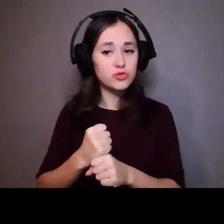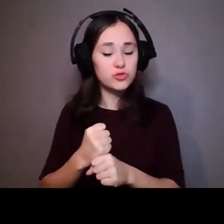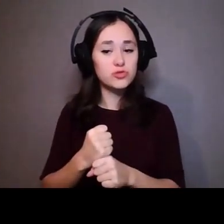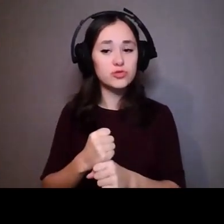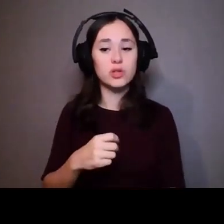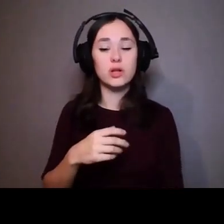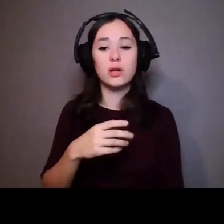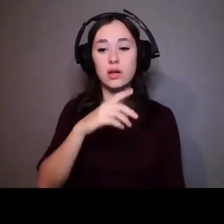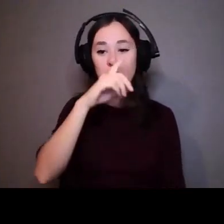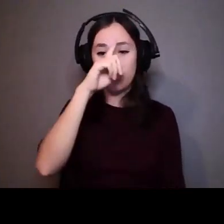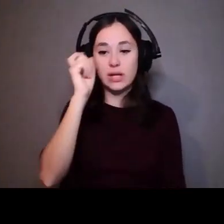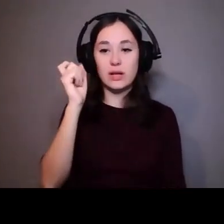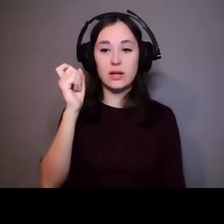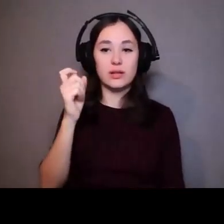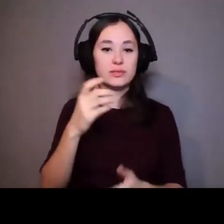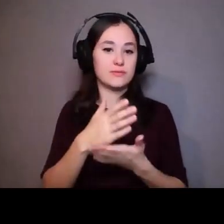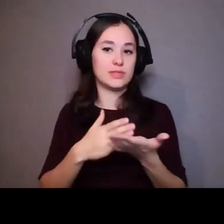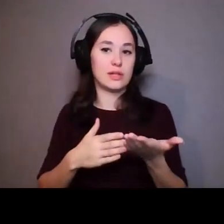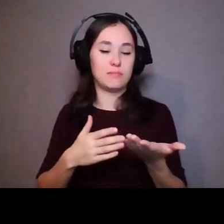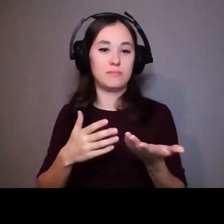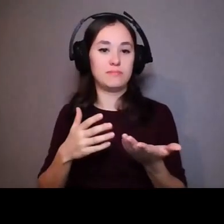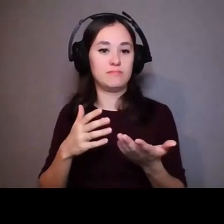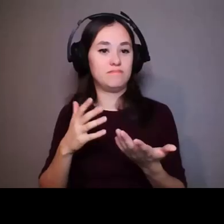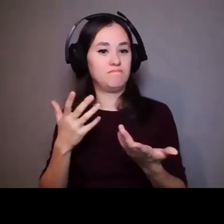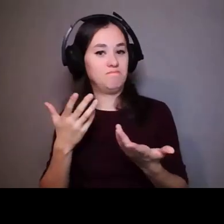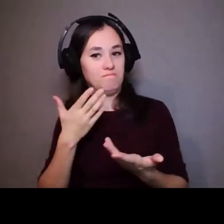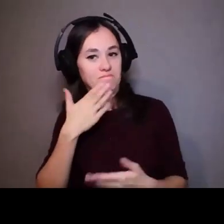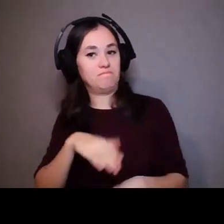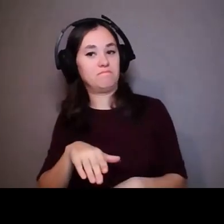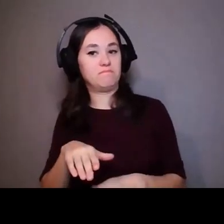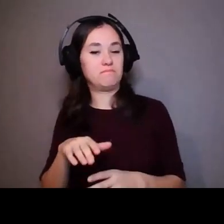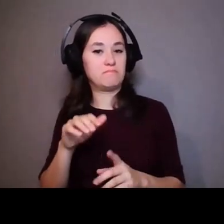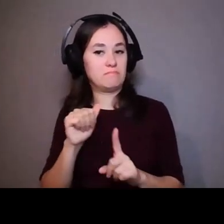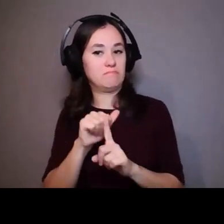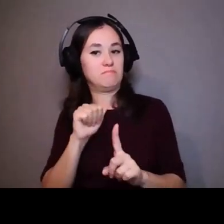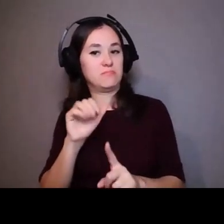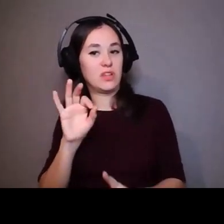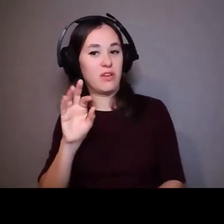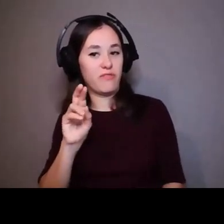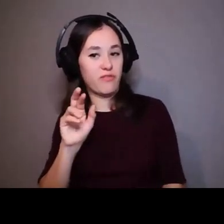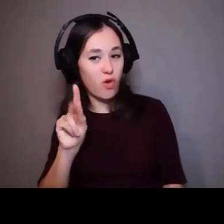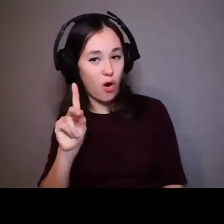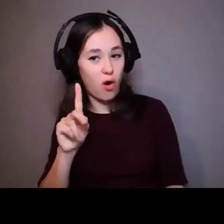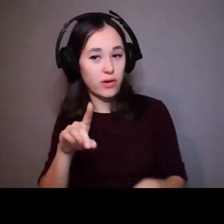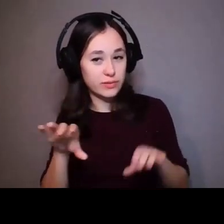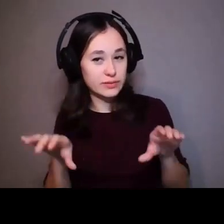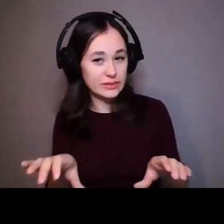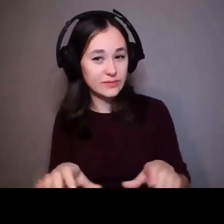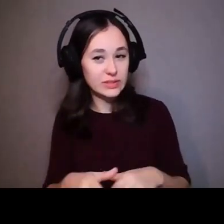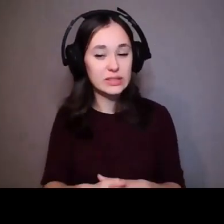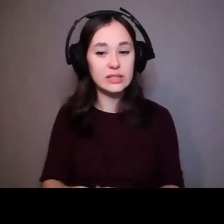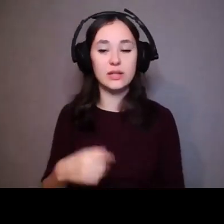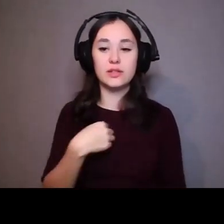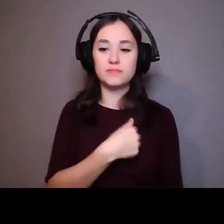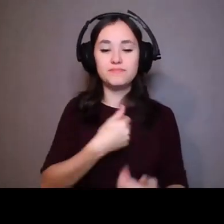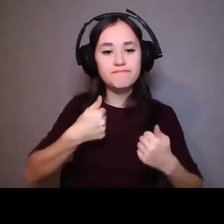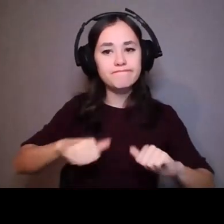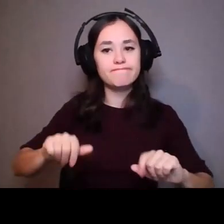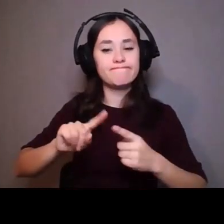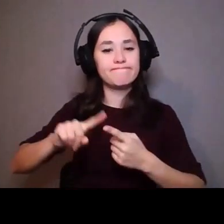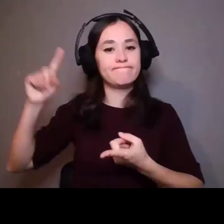some fraudulent activity. And we have been able to help to control that activity